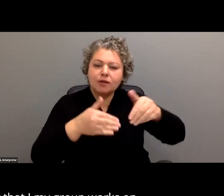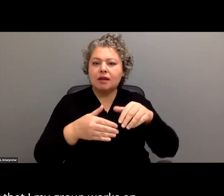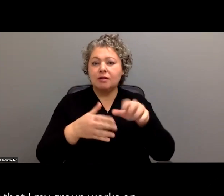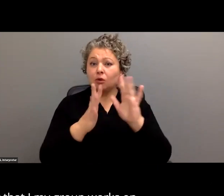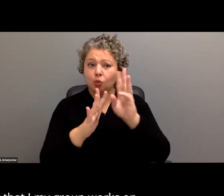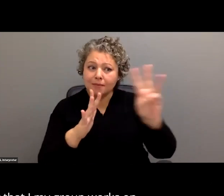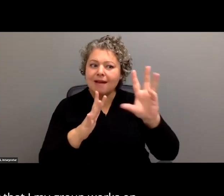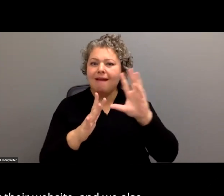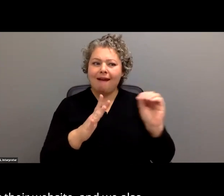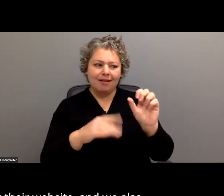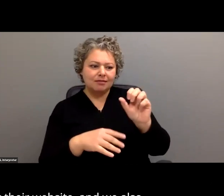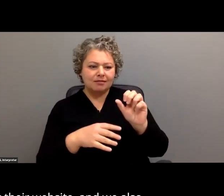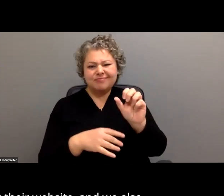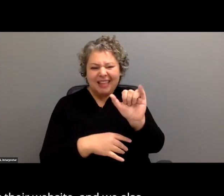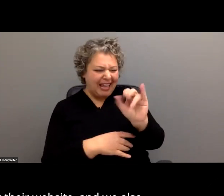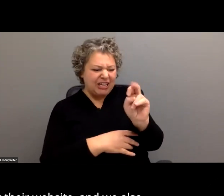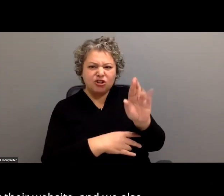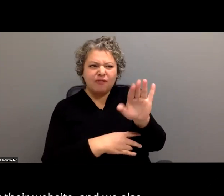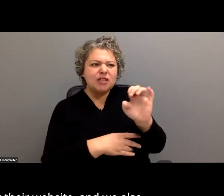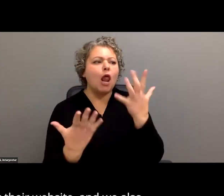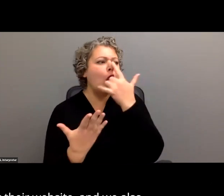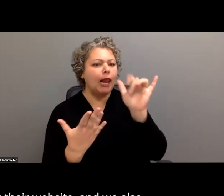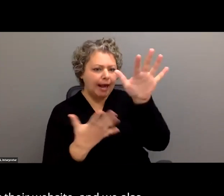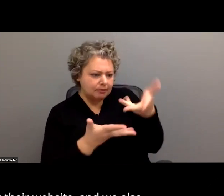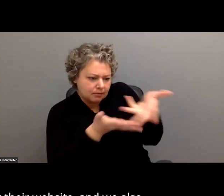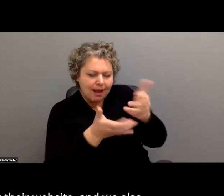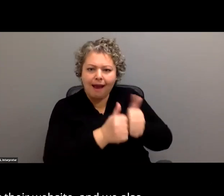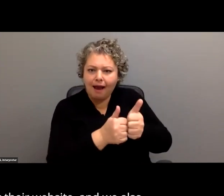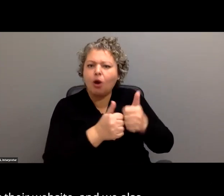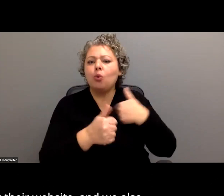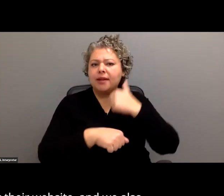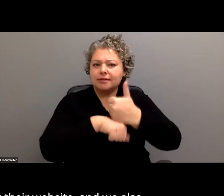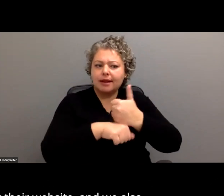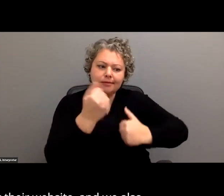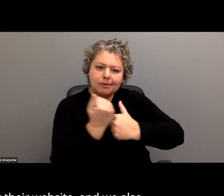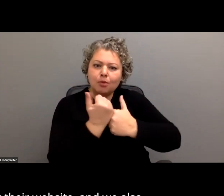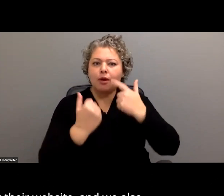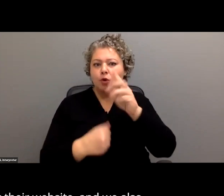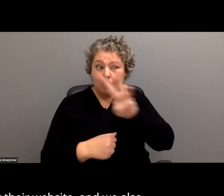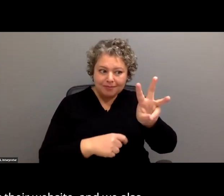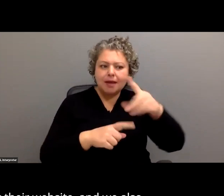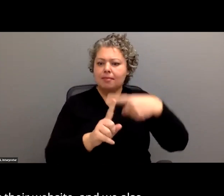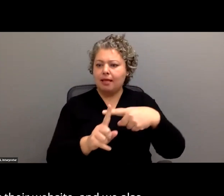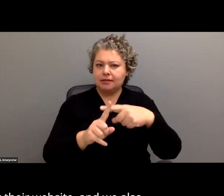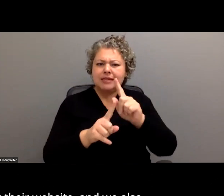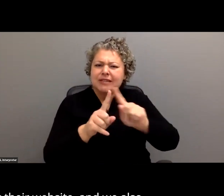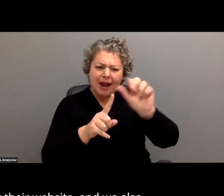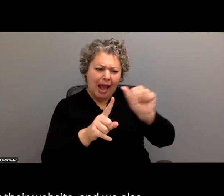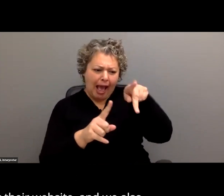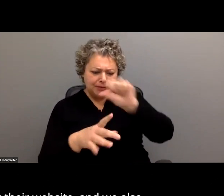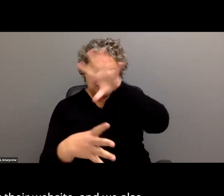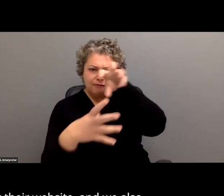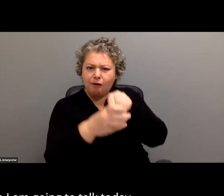interfaces. We support people updating their website, and we also focus on the usability of